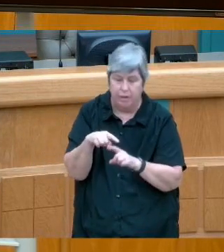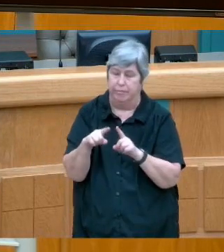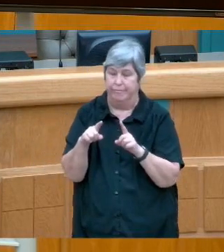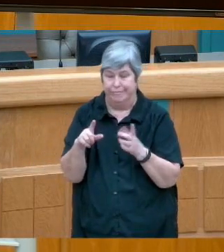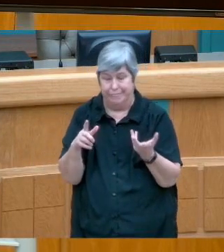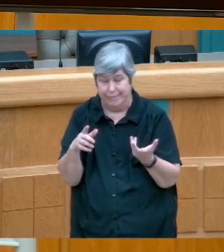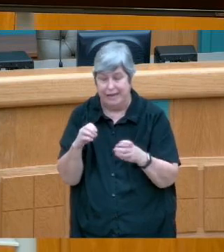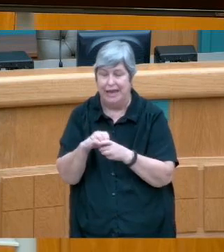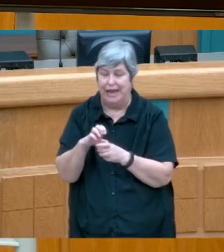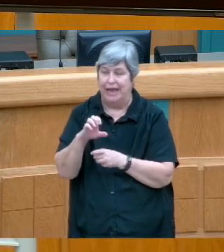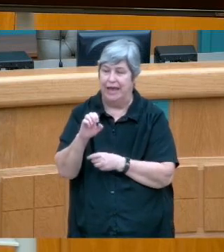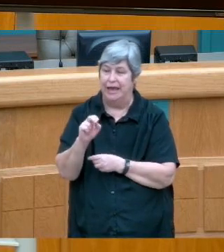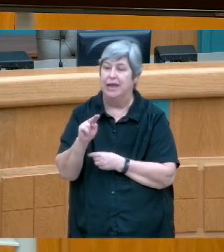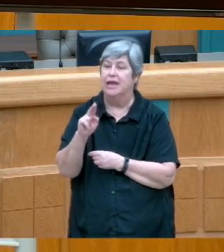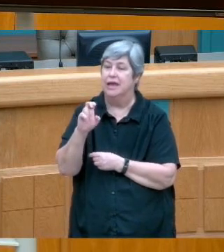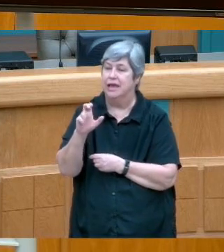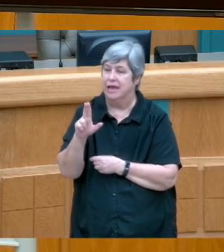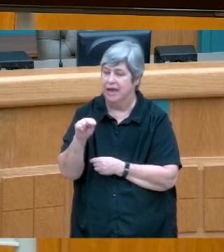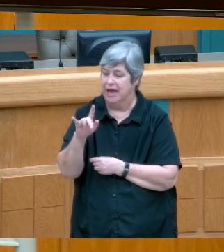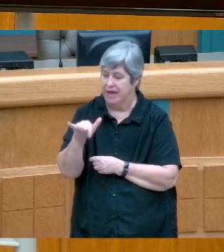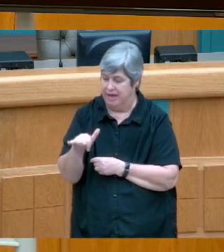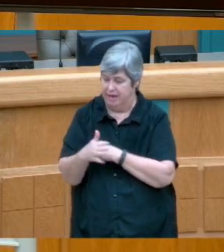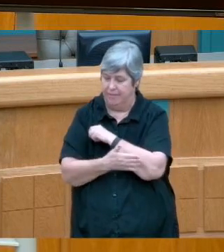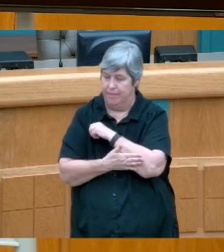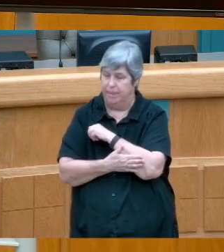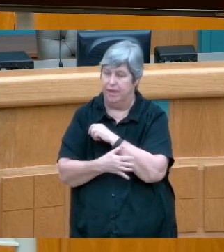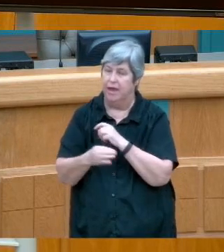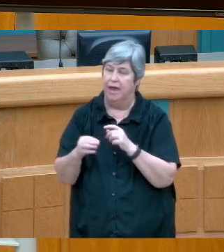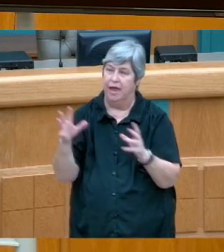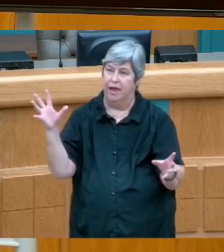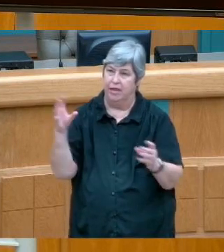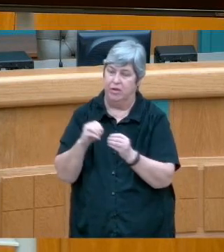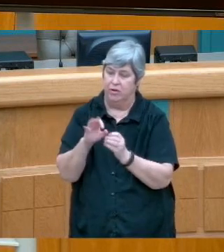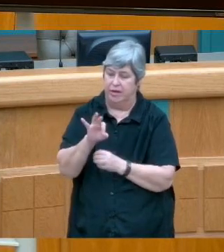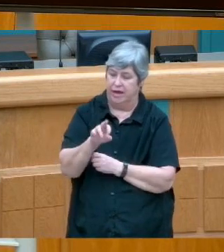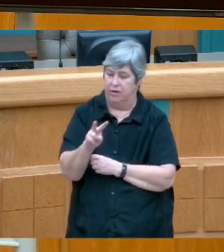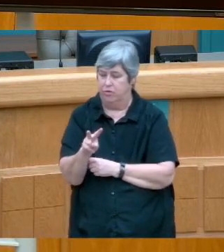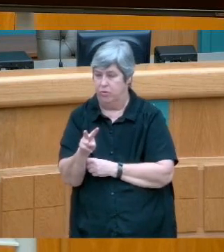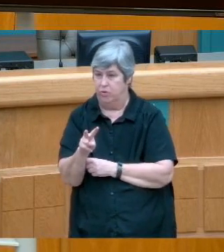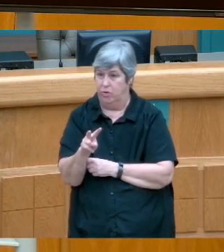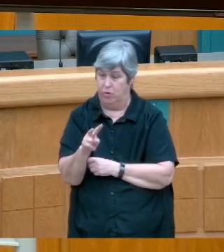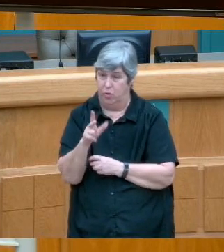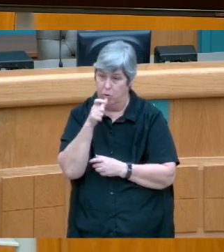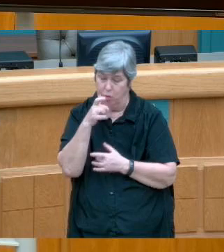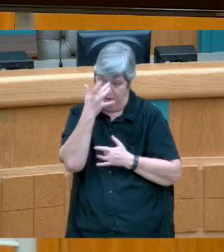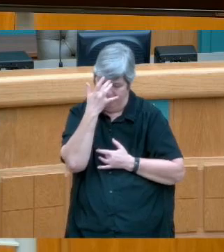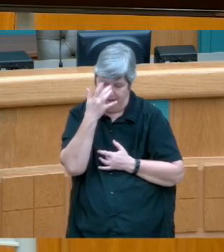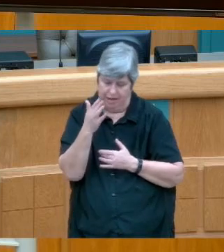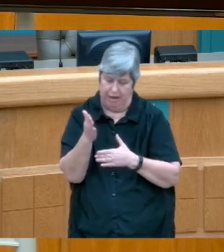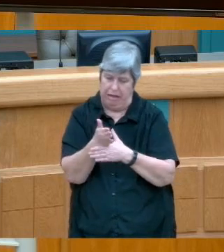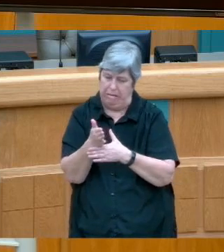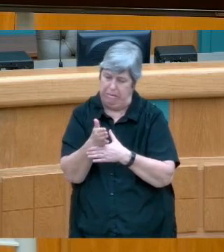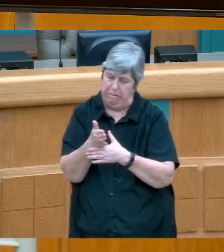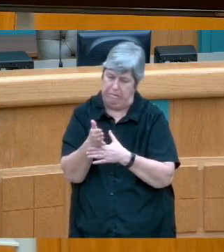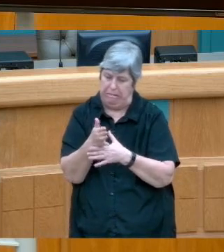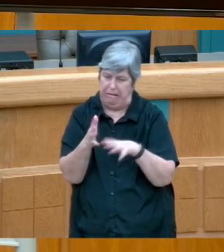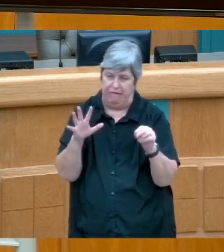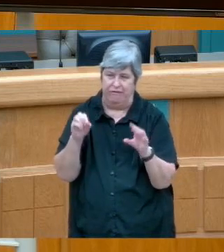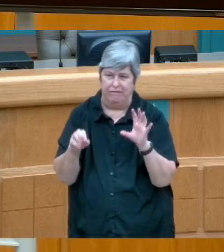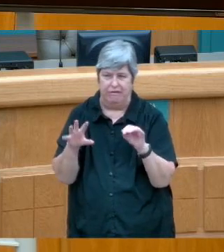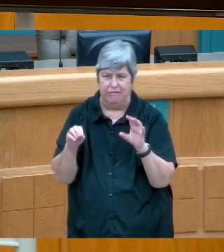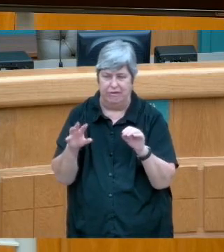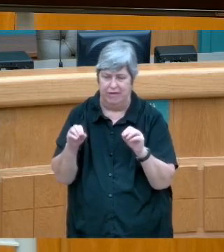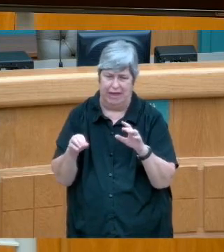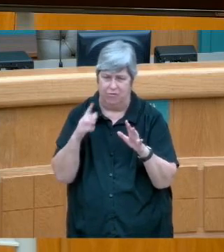within the county limits. And our distribution of the total 92, when it comes to male, female, it's pretty closely distributed.